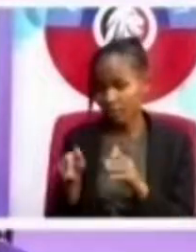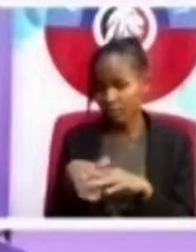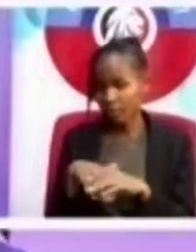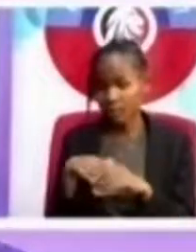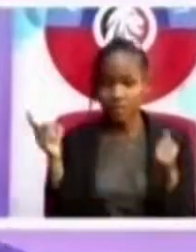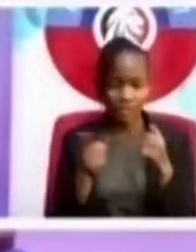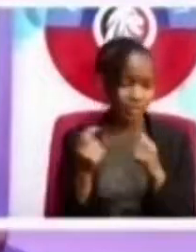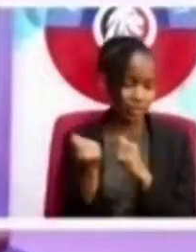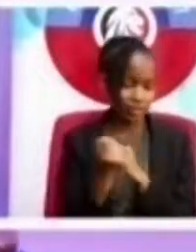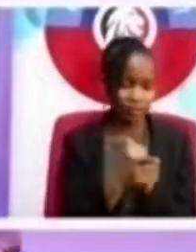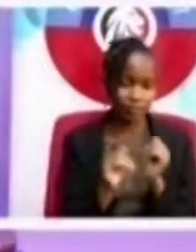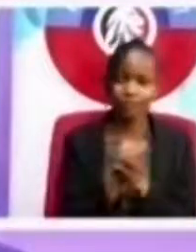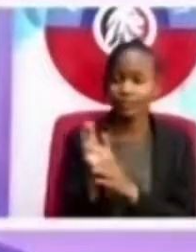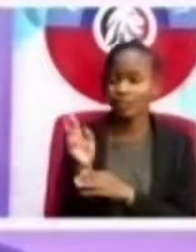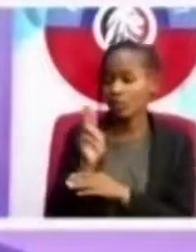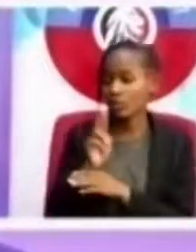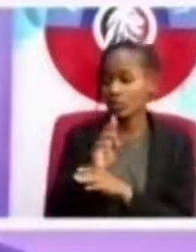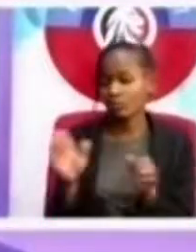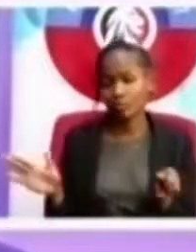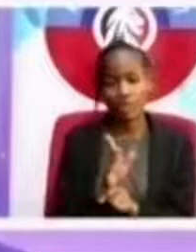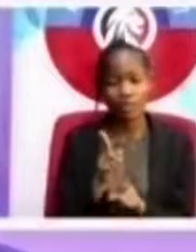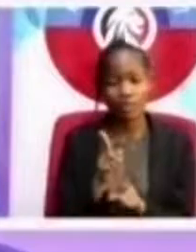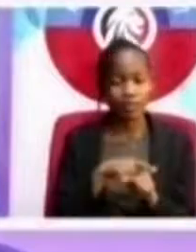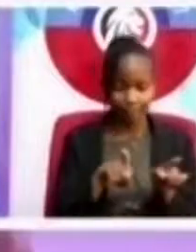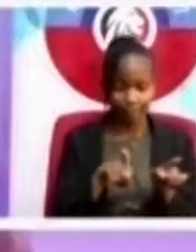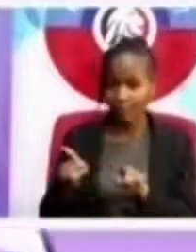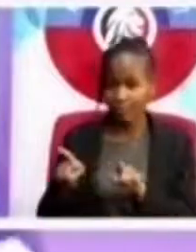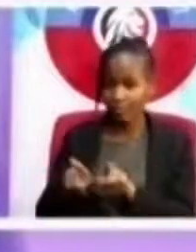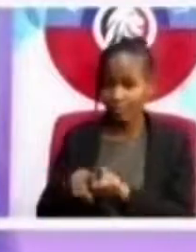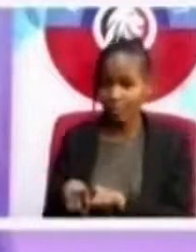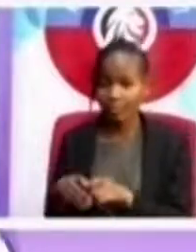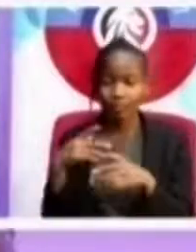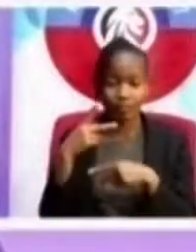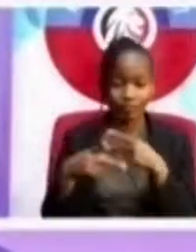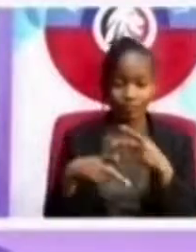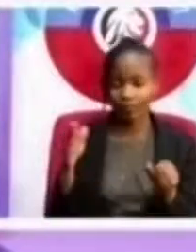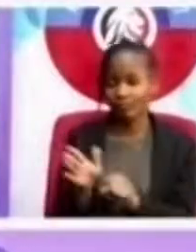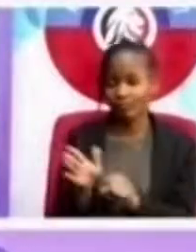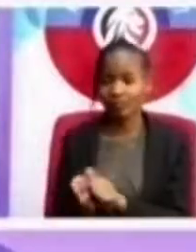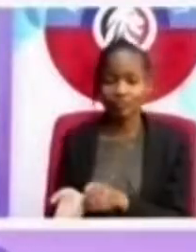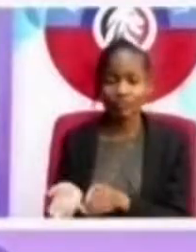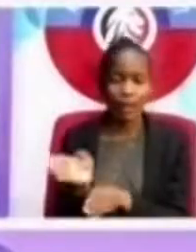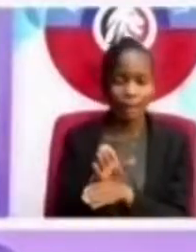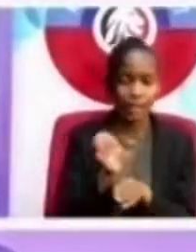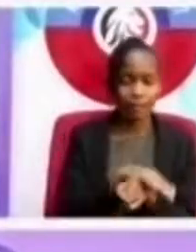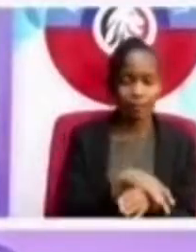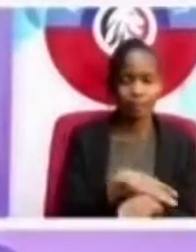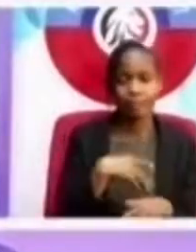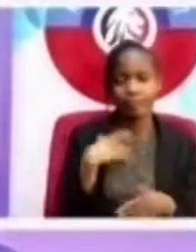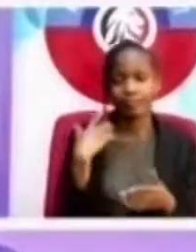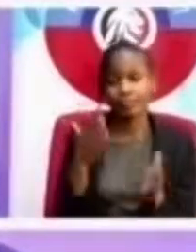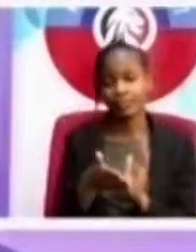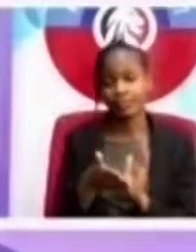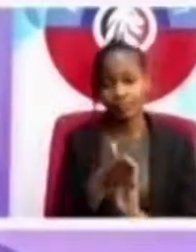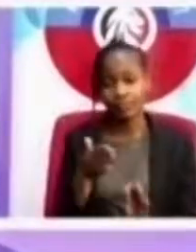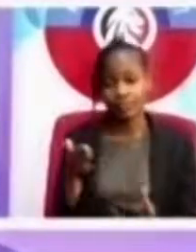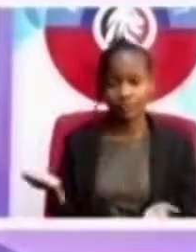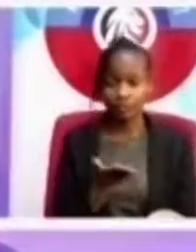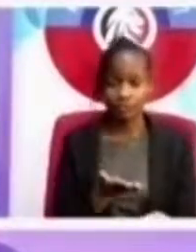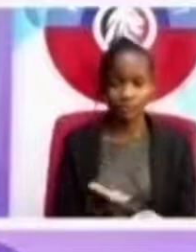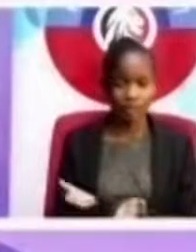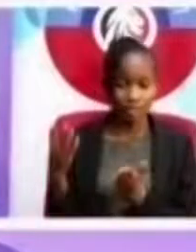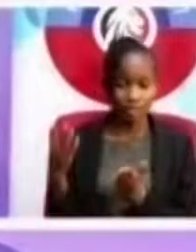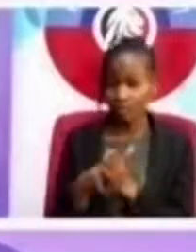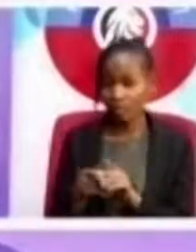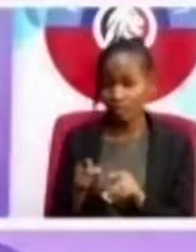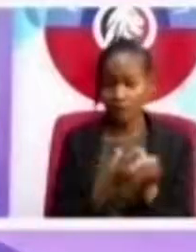very useful to business. And also we have processed a lot of refunds quickly to improve the cash flow to businesses. Like I said,